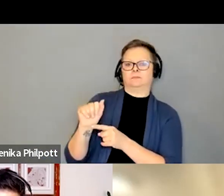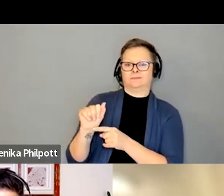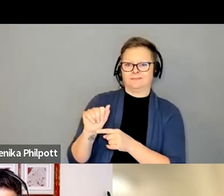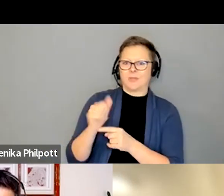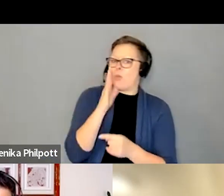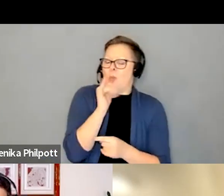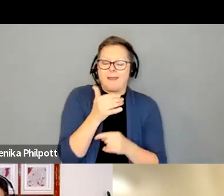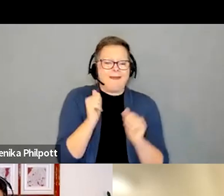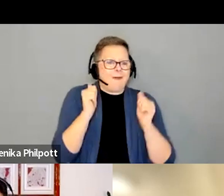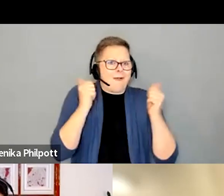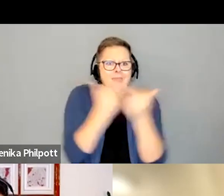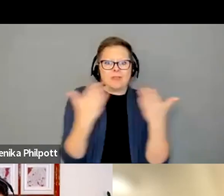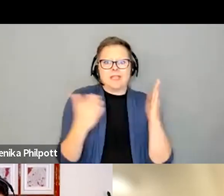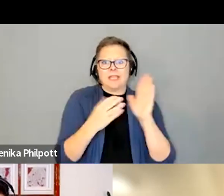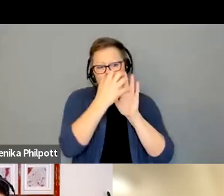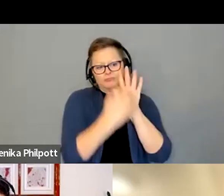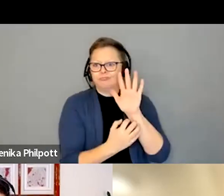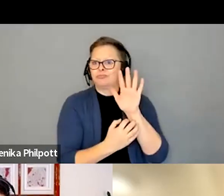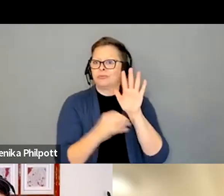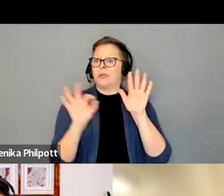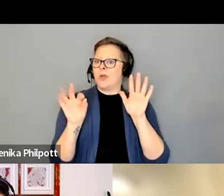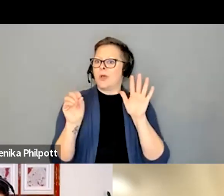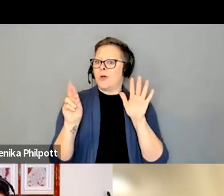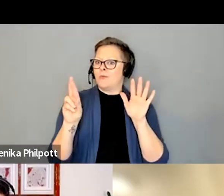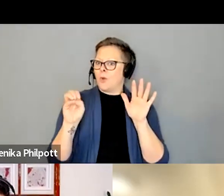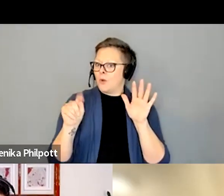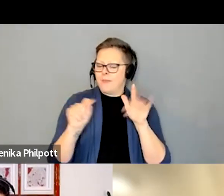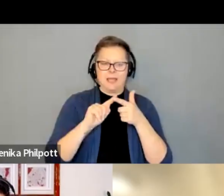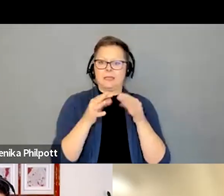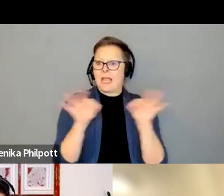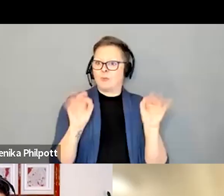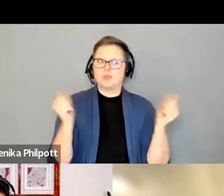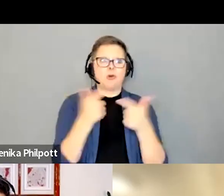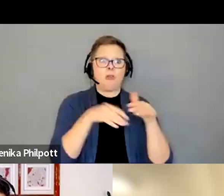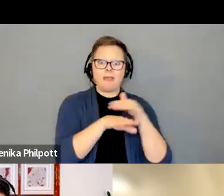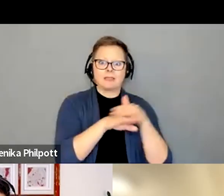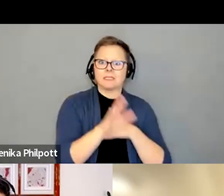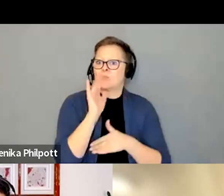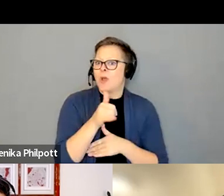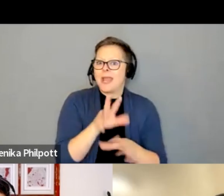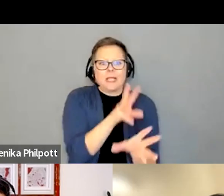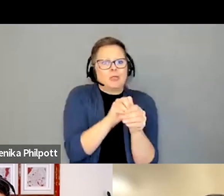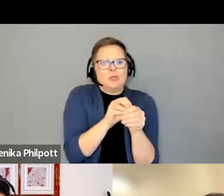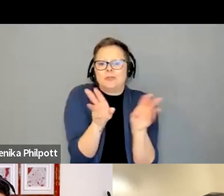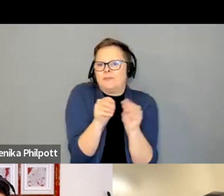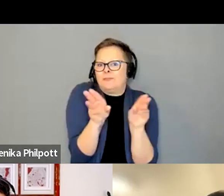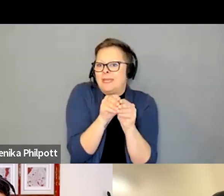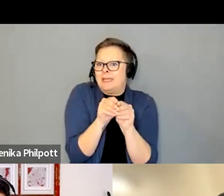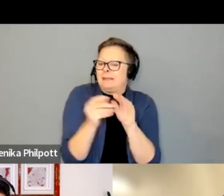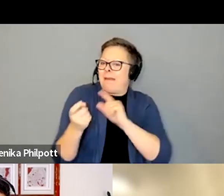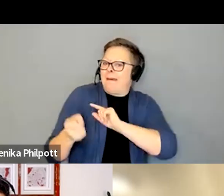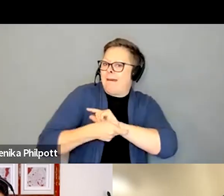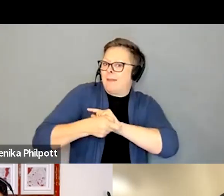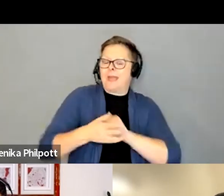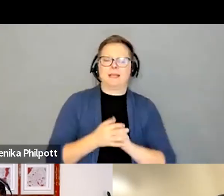produced in format and language that everyone will be able to access? How about we do things like inclusive meeting practices? How about we do things like